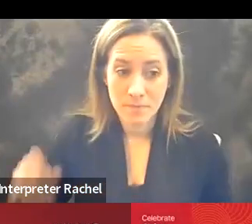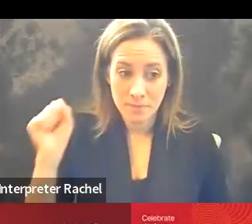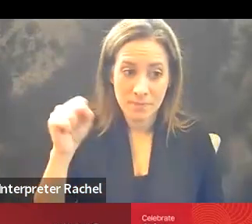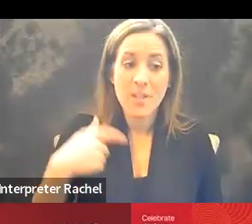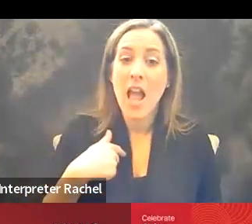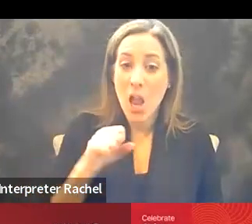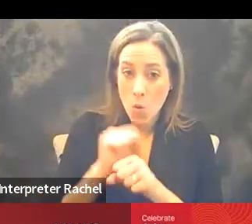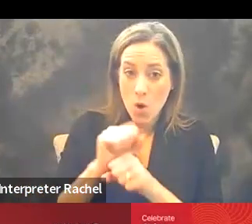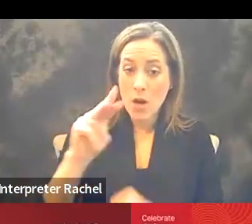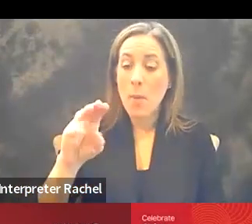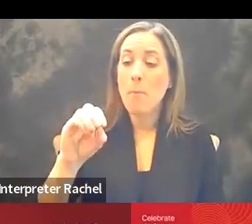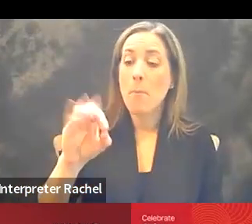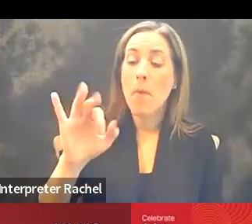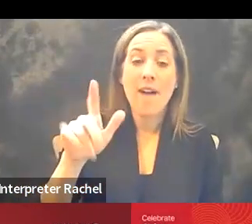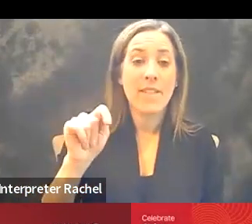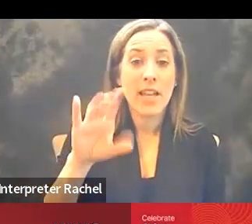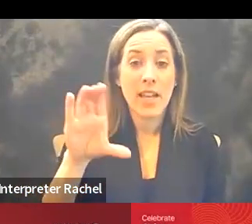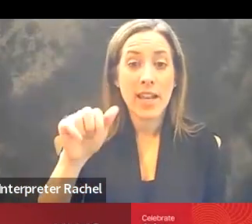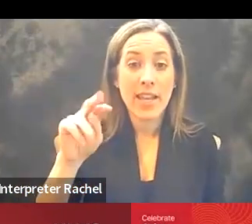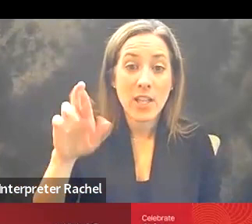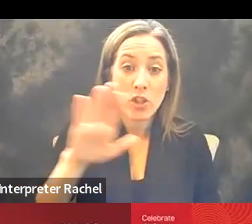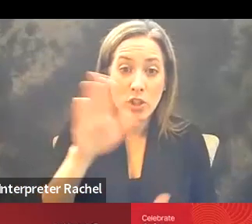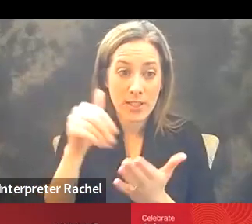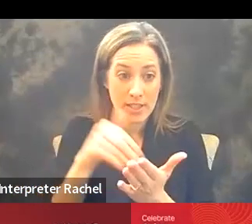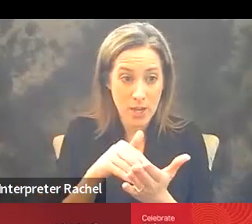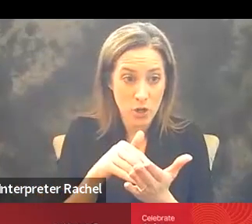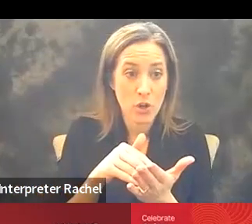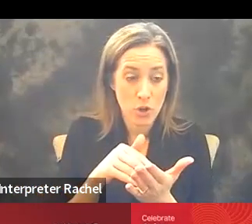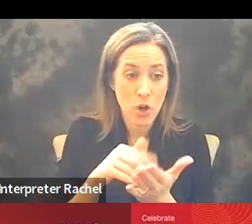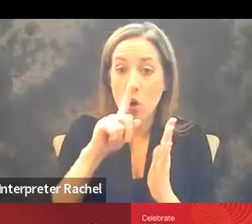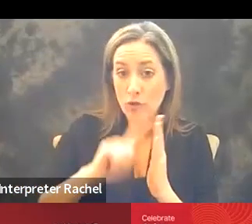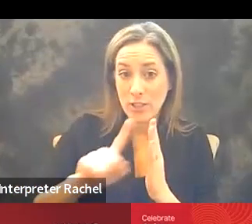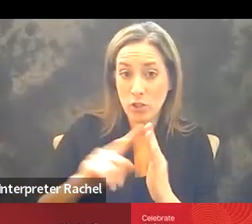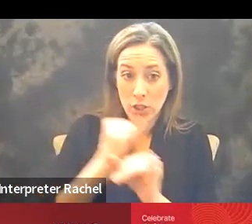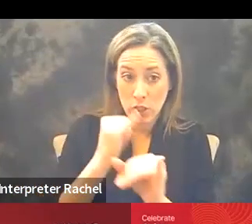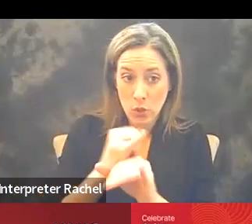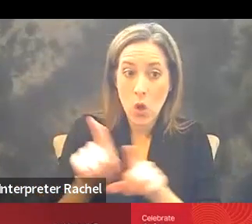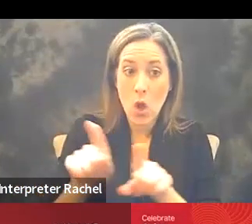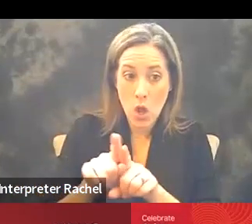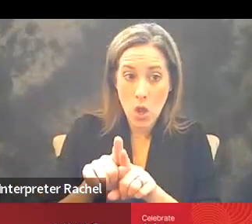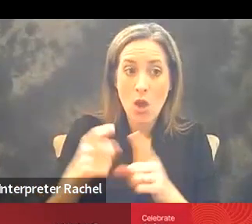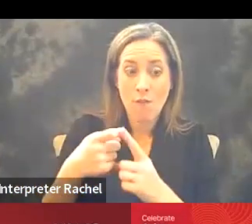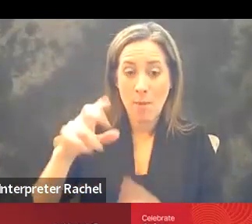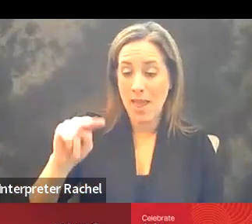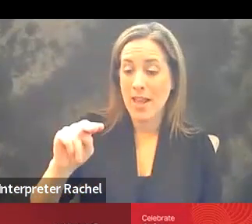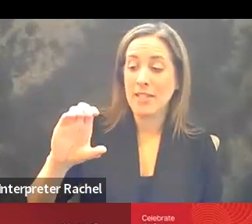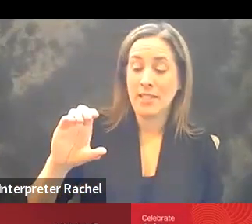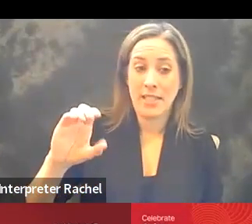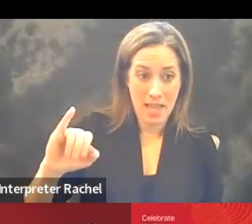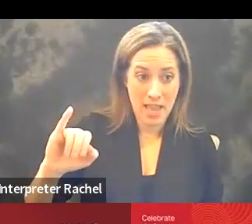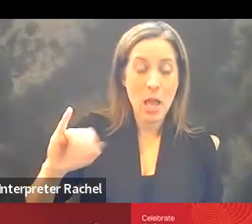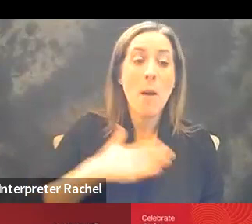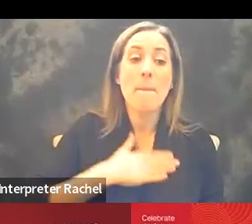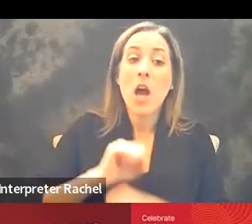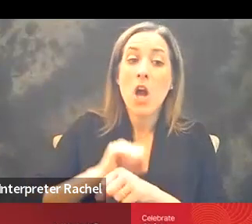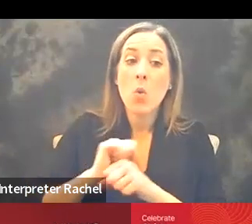Cancer Center. We are a hospital, a cancer center, and a research institute designated by the NCI. And in my work